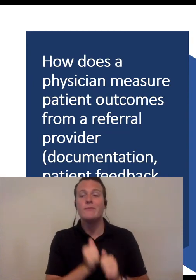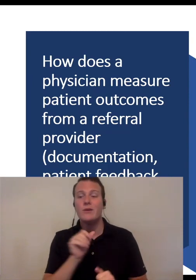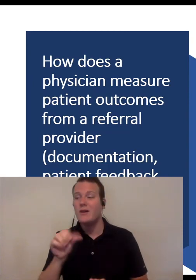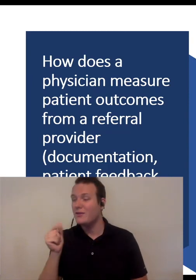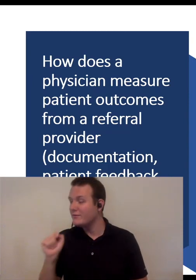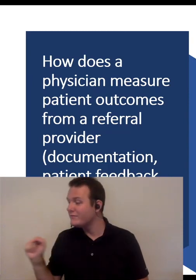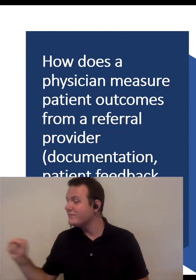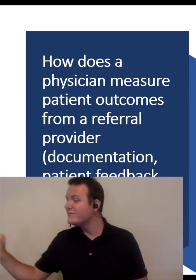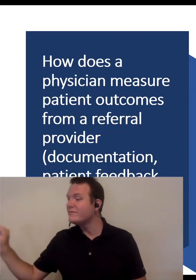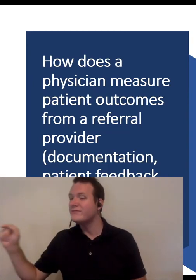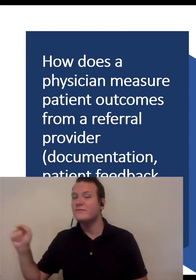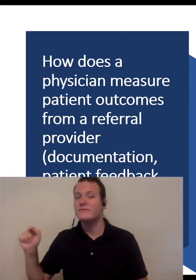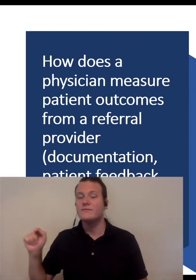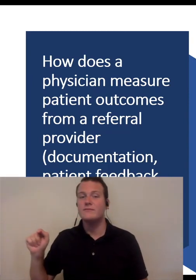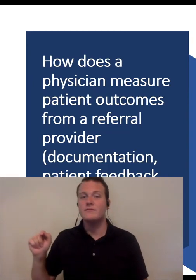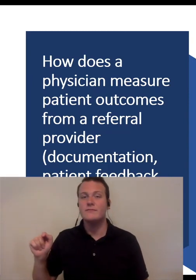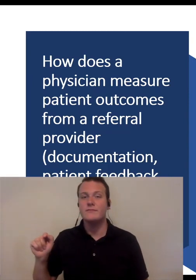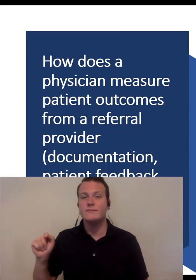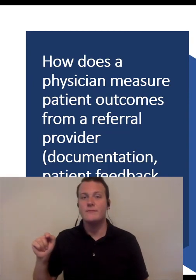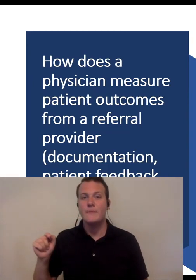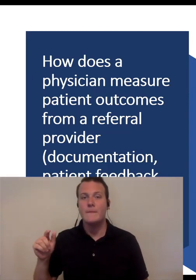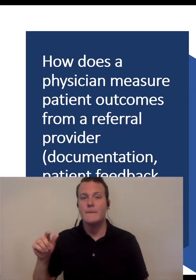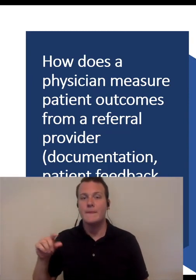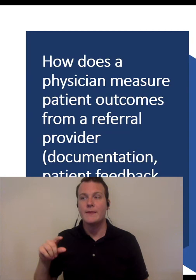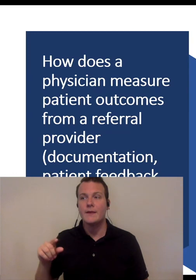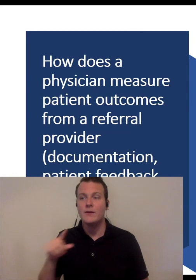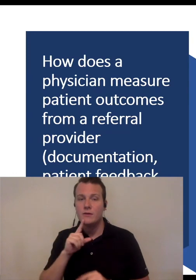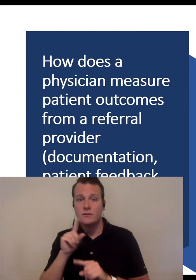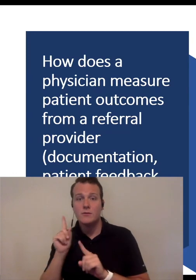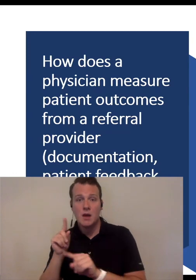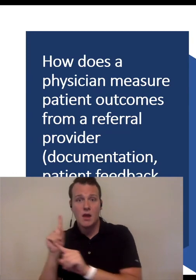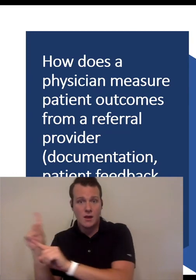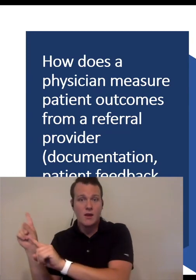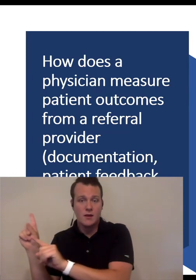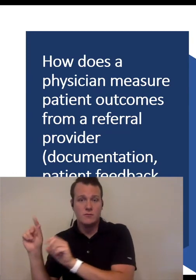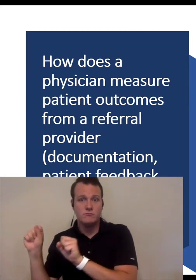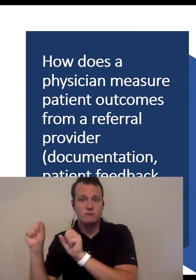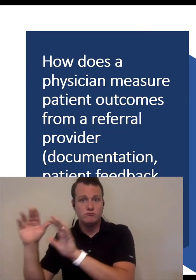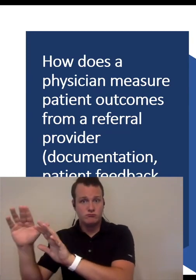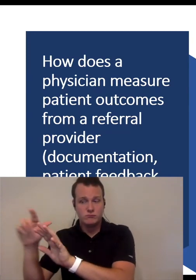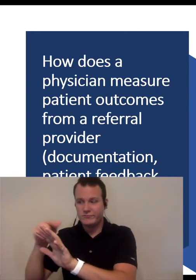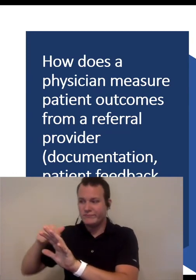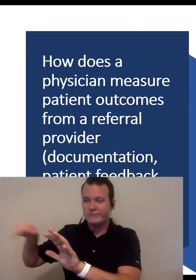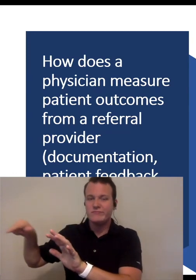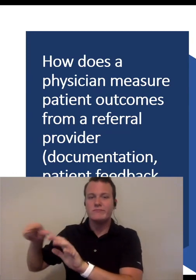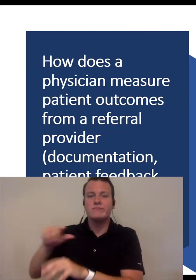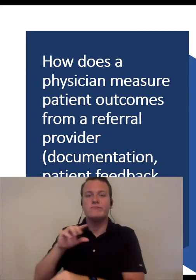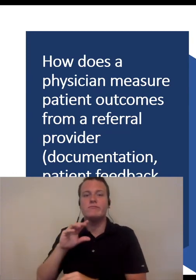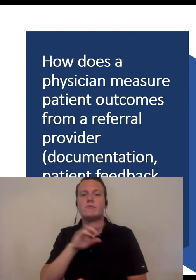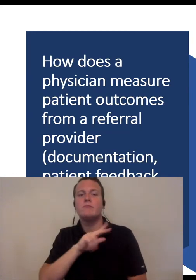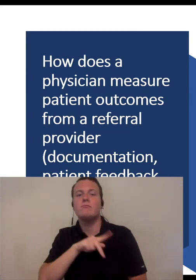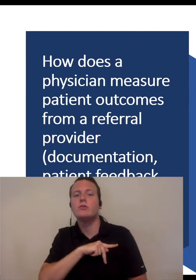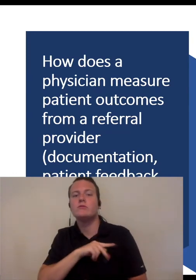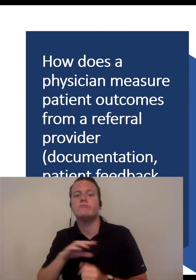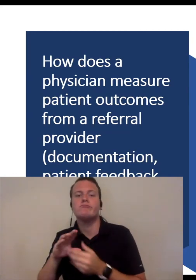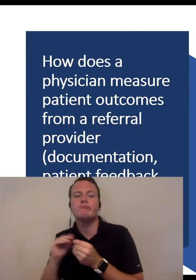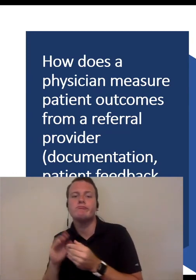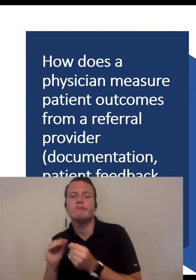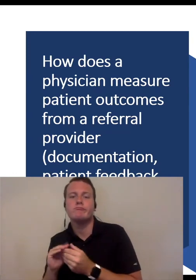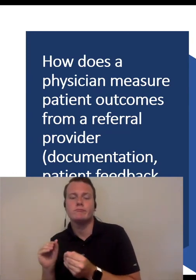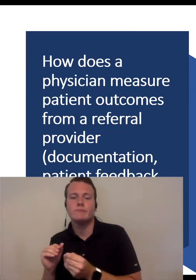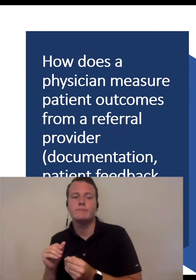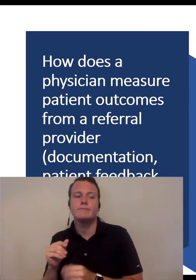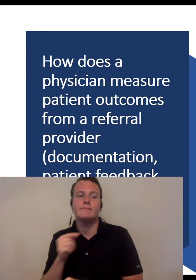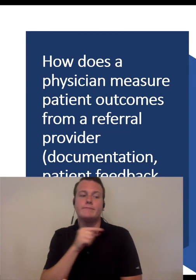other offices who replied to the request were giving us anecdotal evidence. Well, we can do